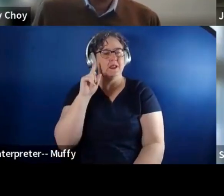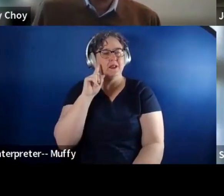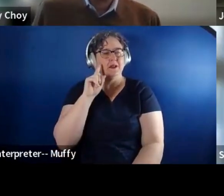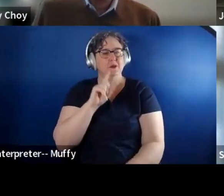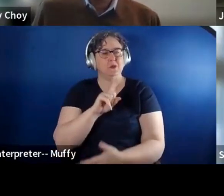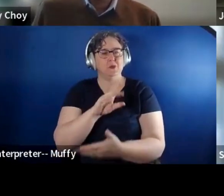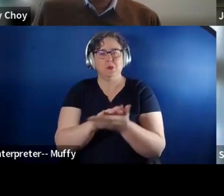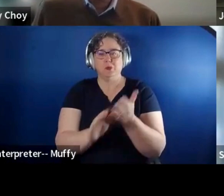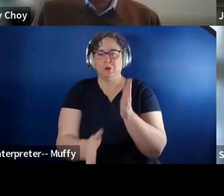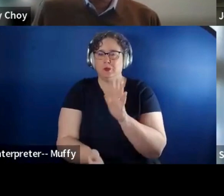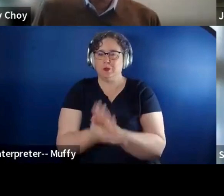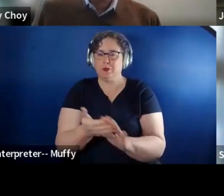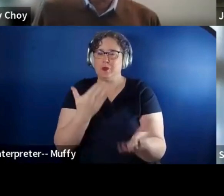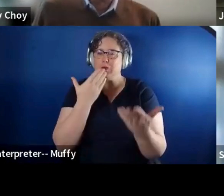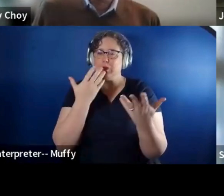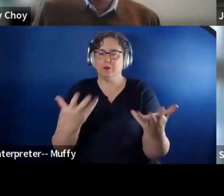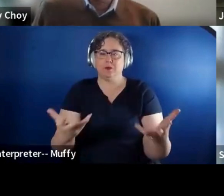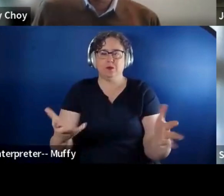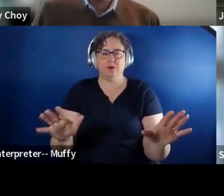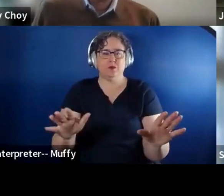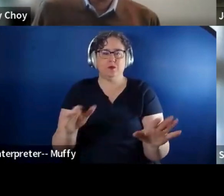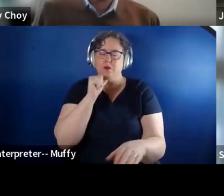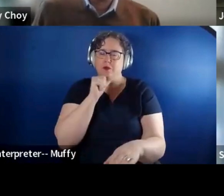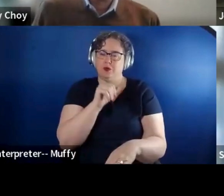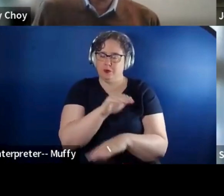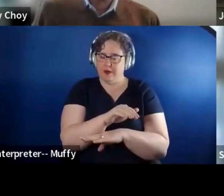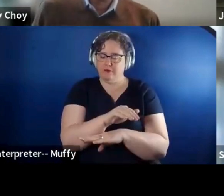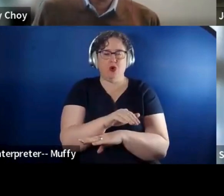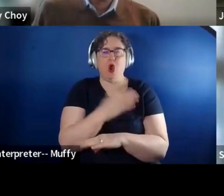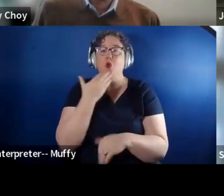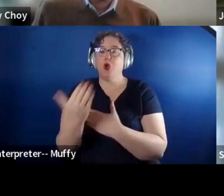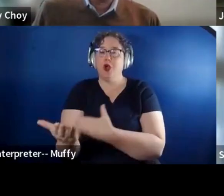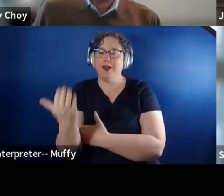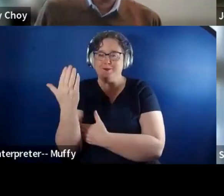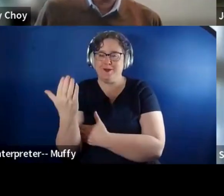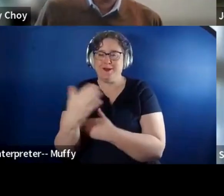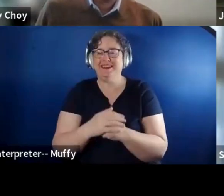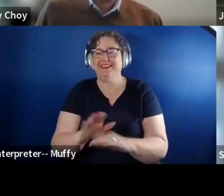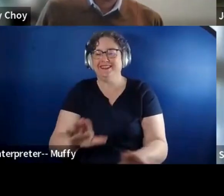say not good afternoon, good morning, everyone.